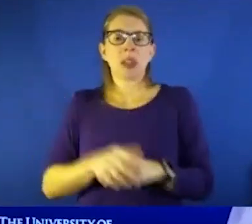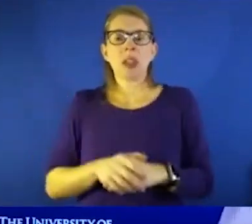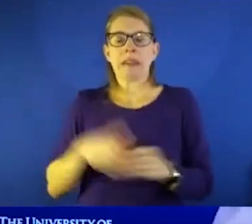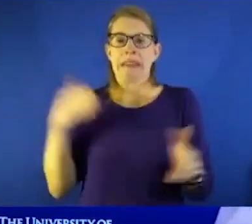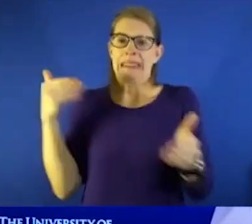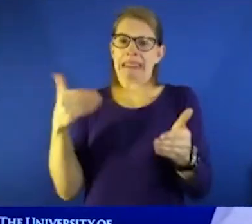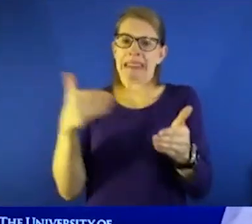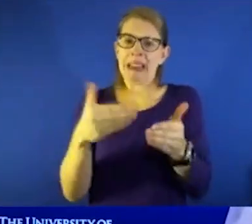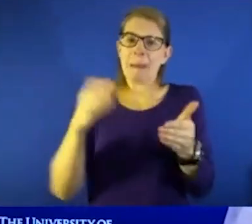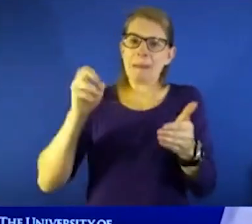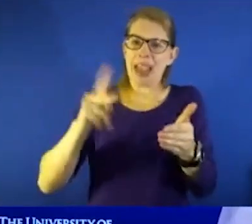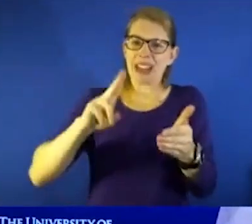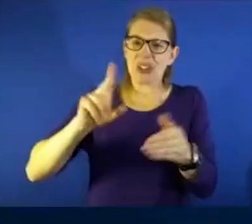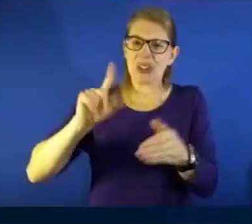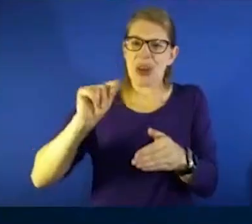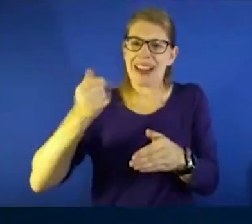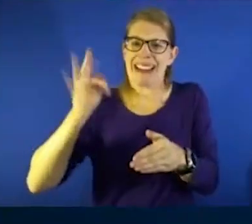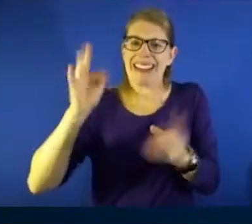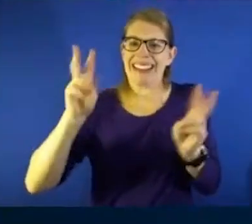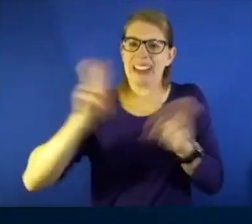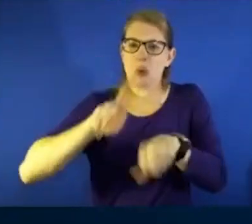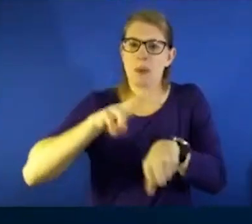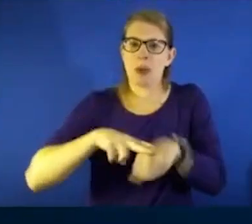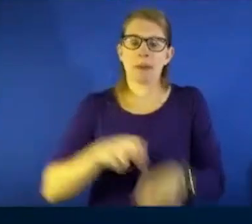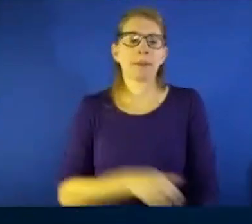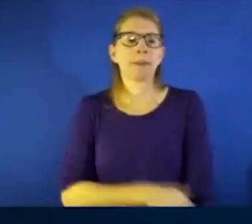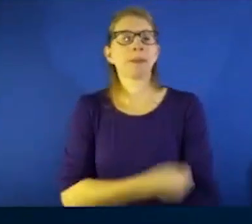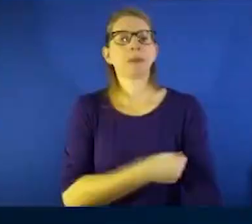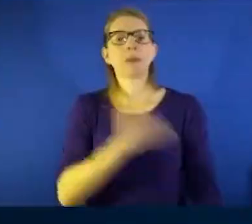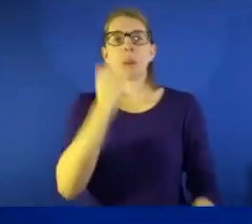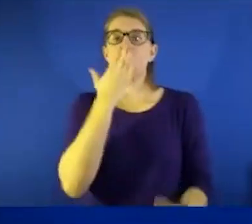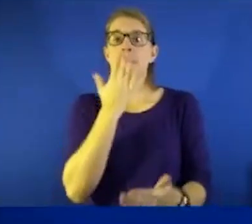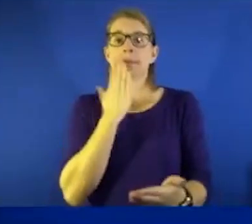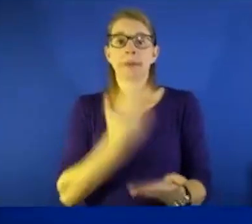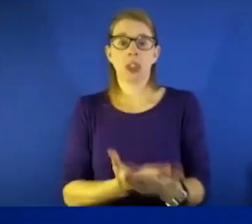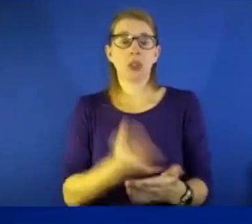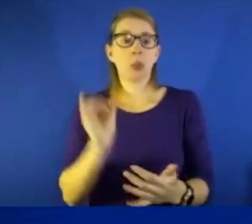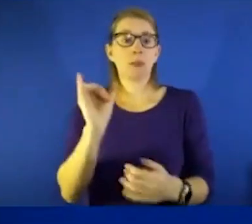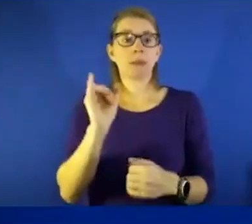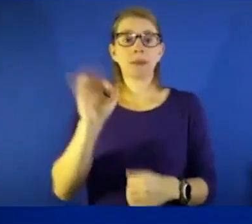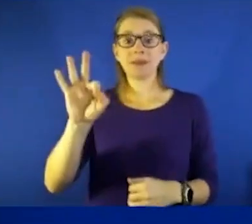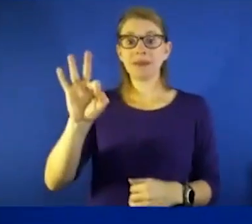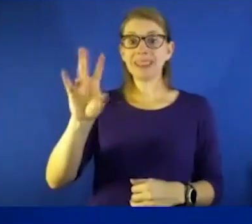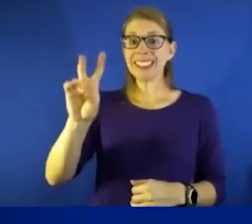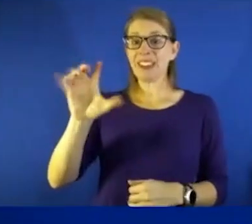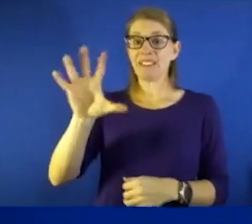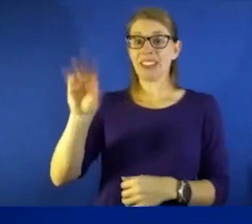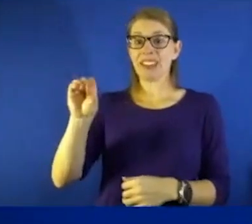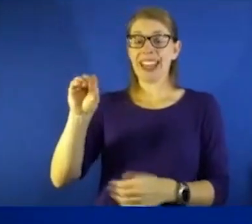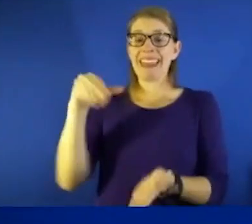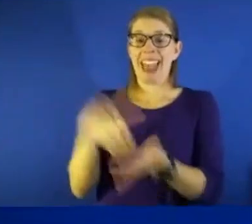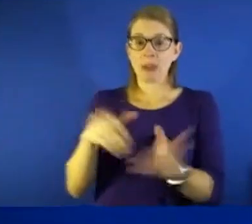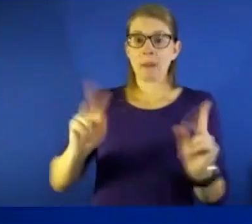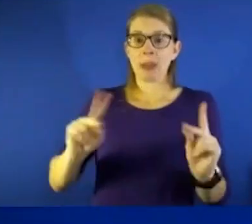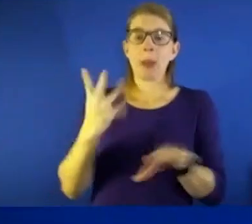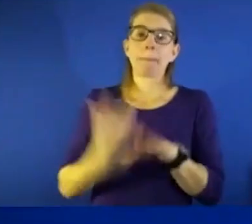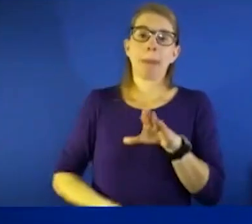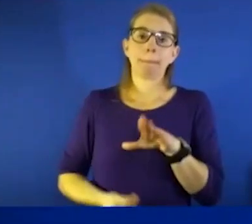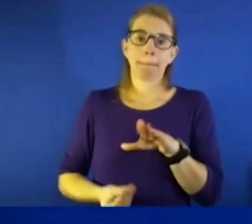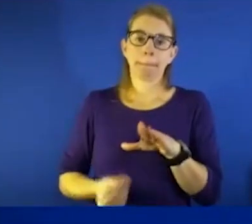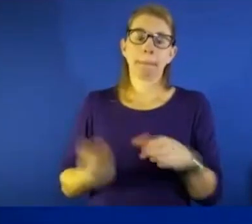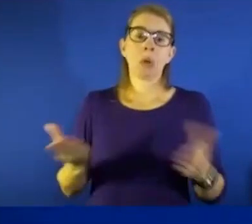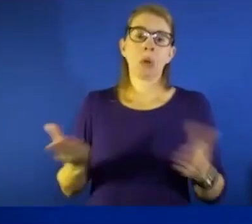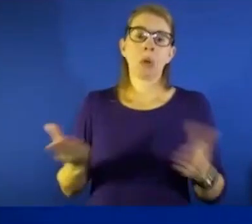2019 as compared to what they have. That'd be so good. And, the other thing, 750,000 people have lost their lives in America to